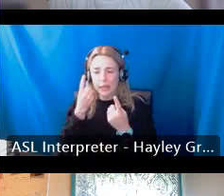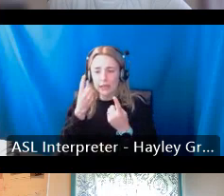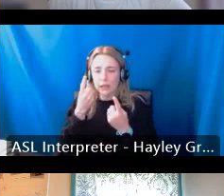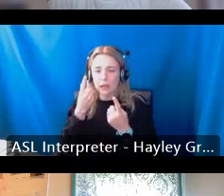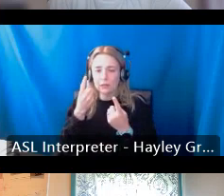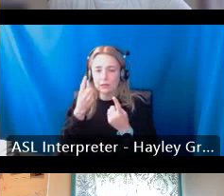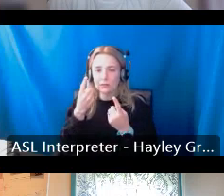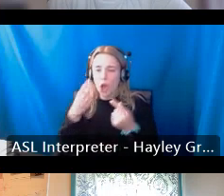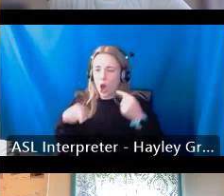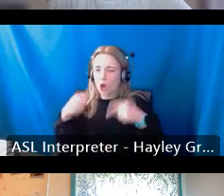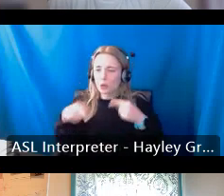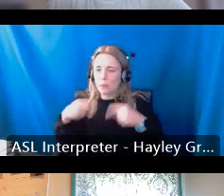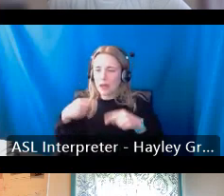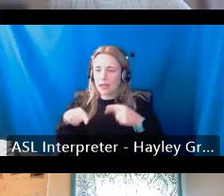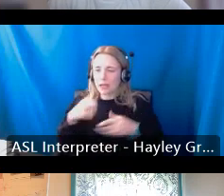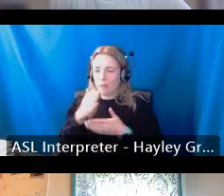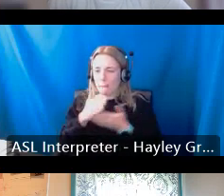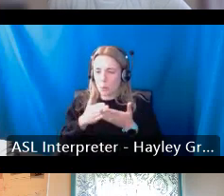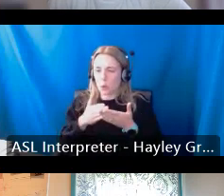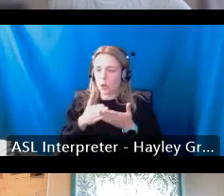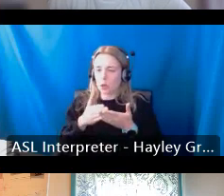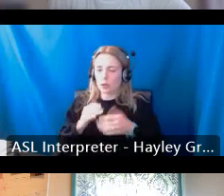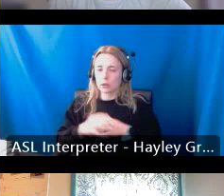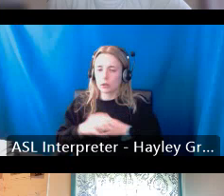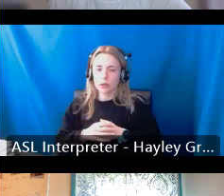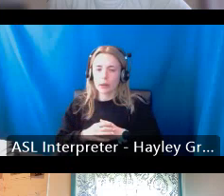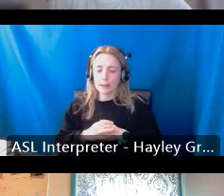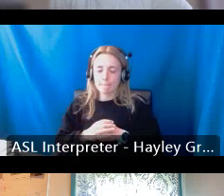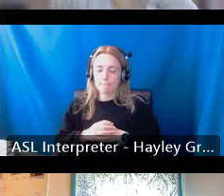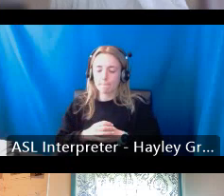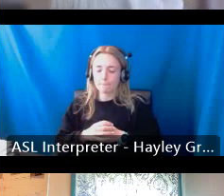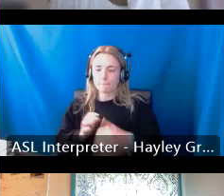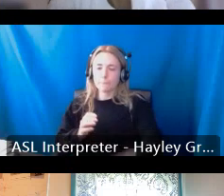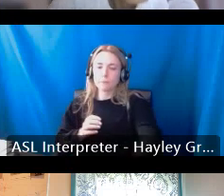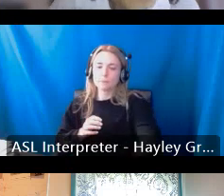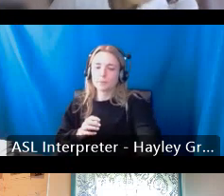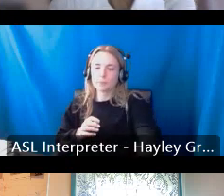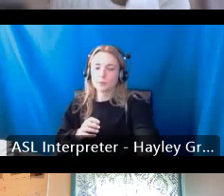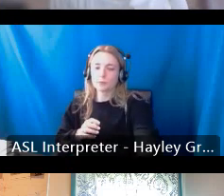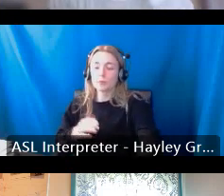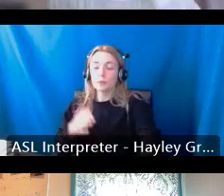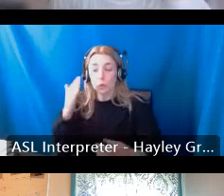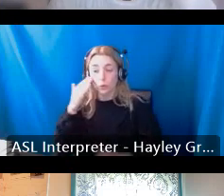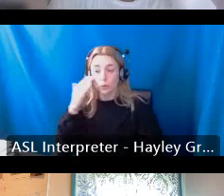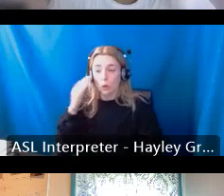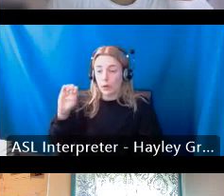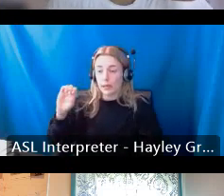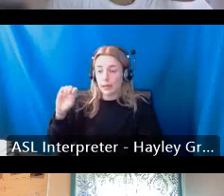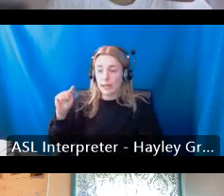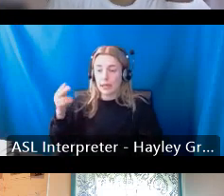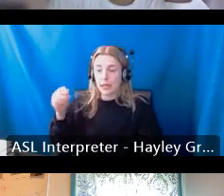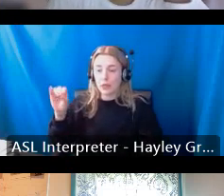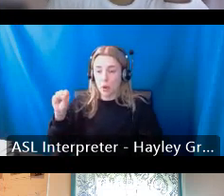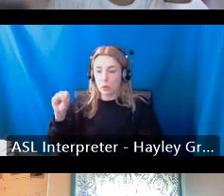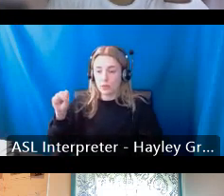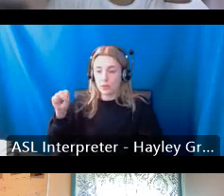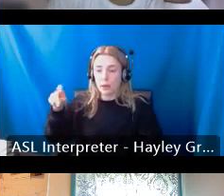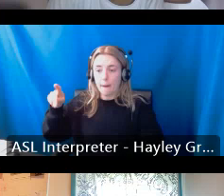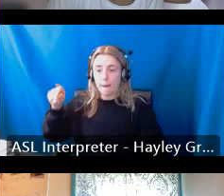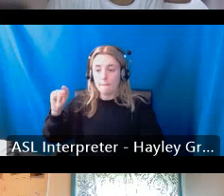our argumentative work. And we know that ethos, pathos, and logos have to be in our